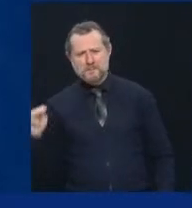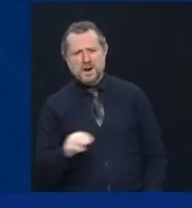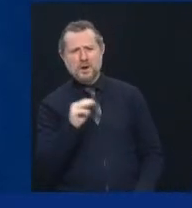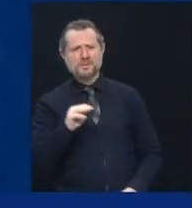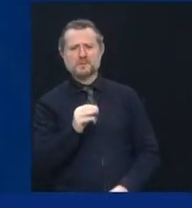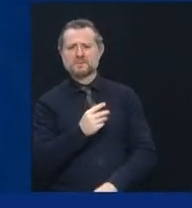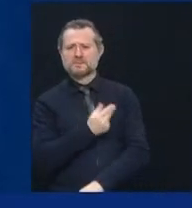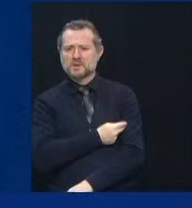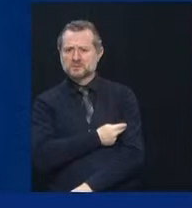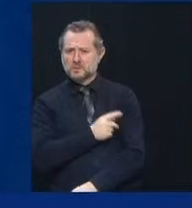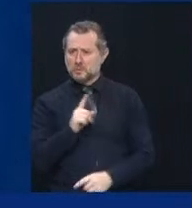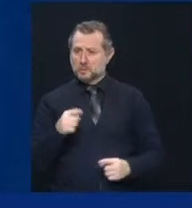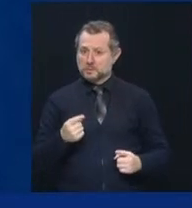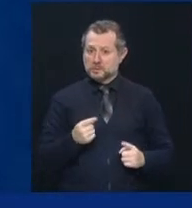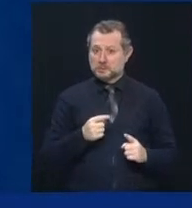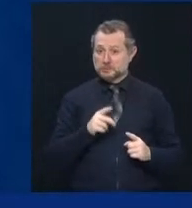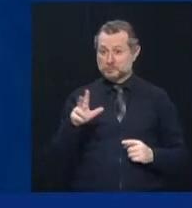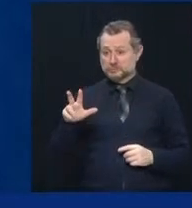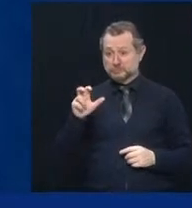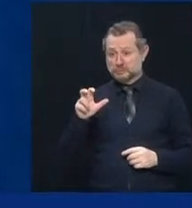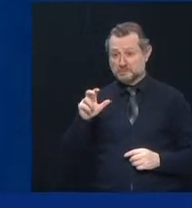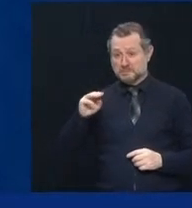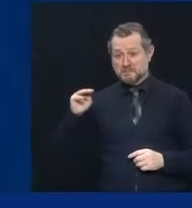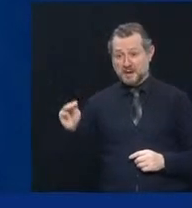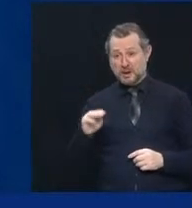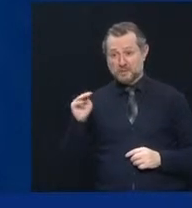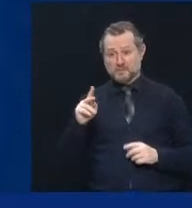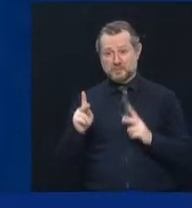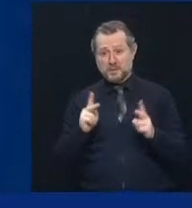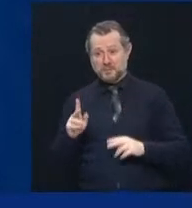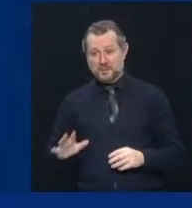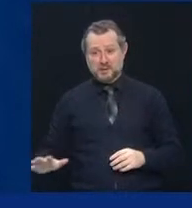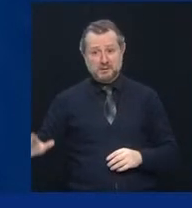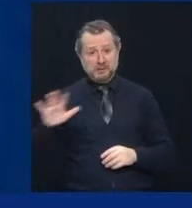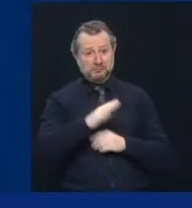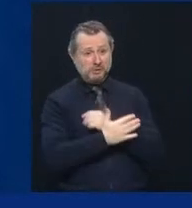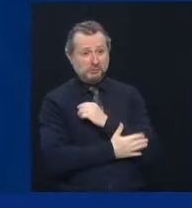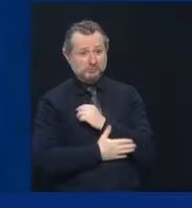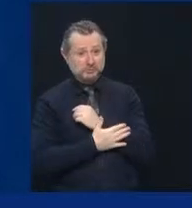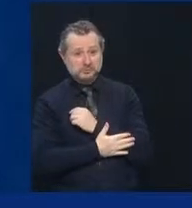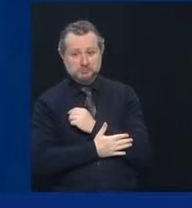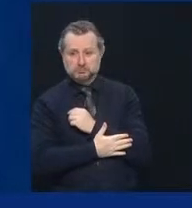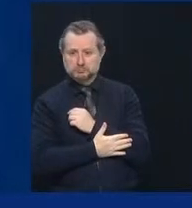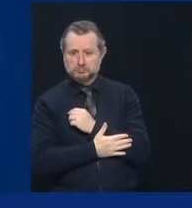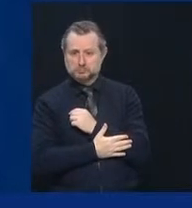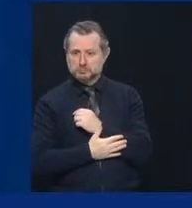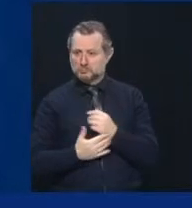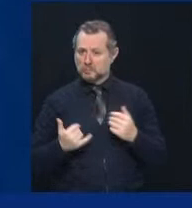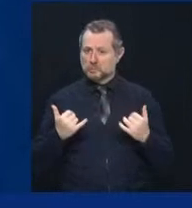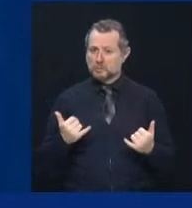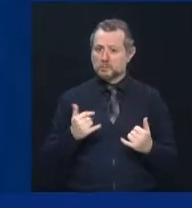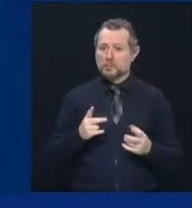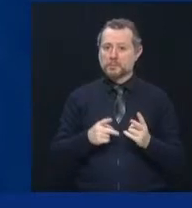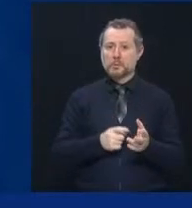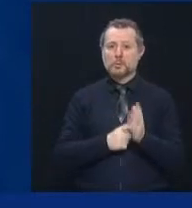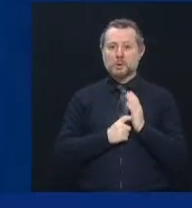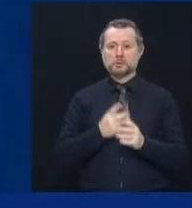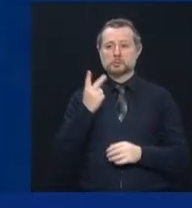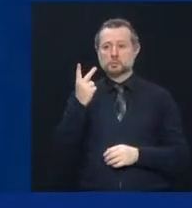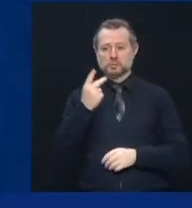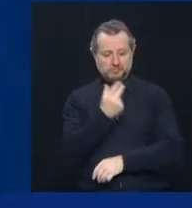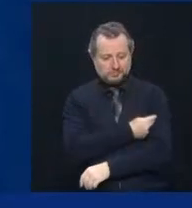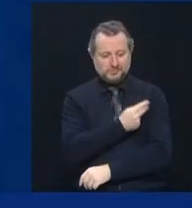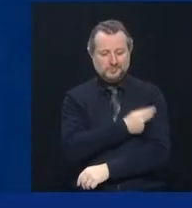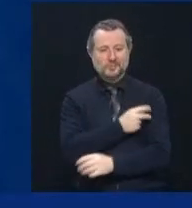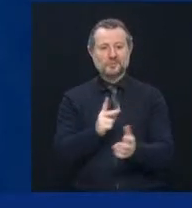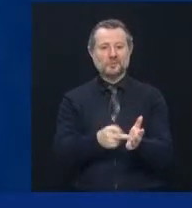You have 300 million people in the country. Right now, people require 2 doses. 300 times